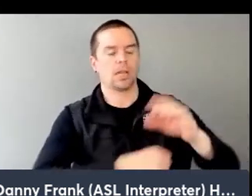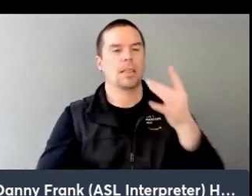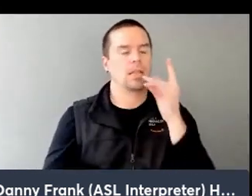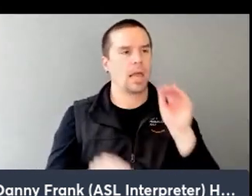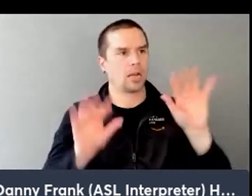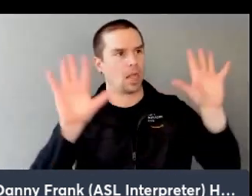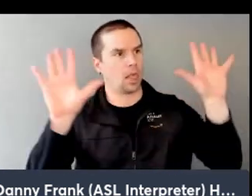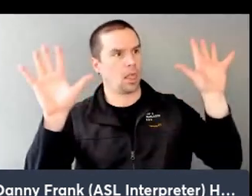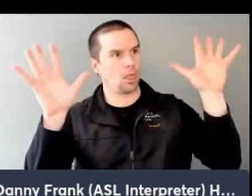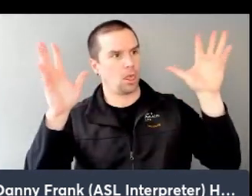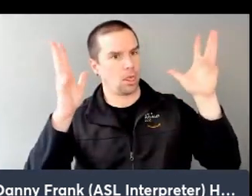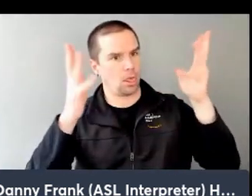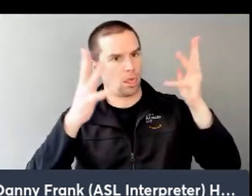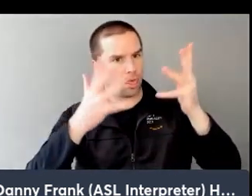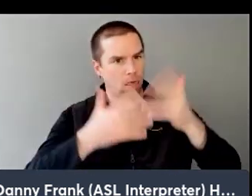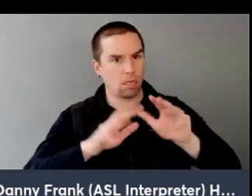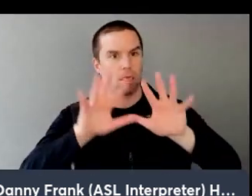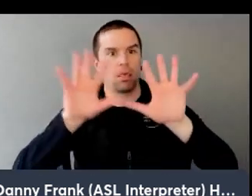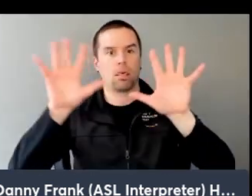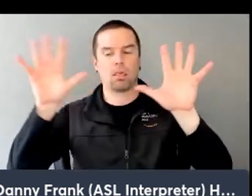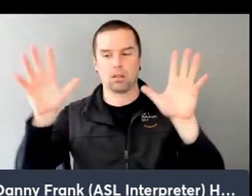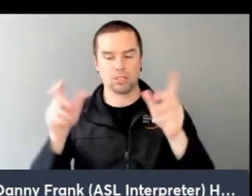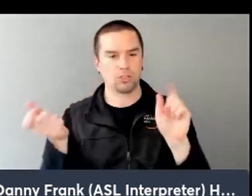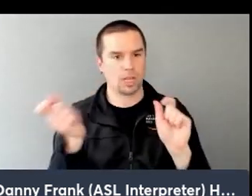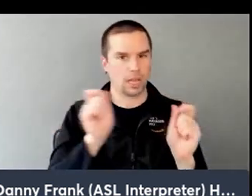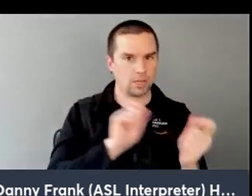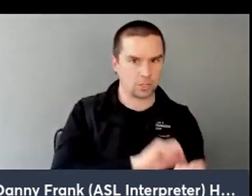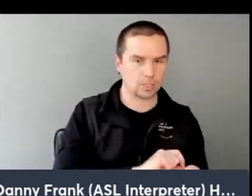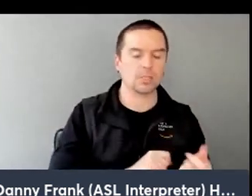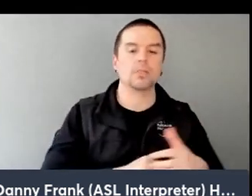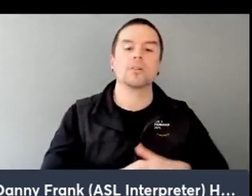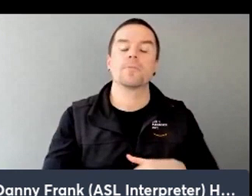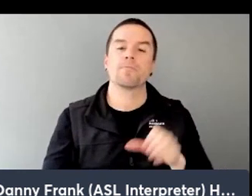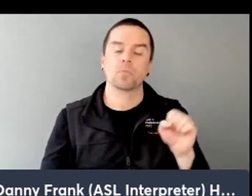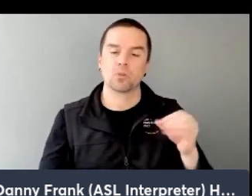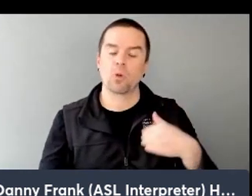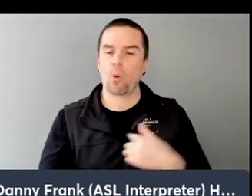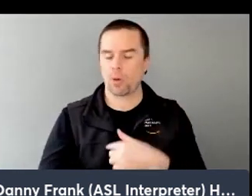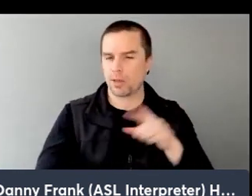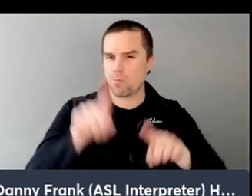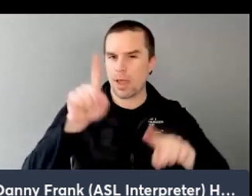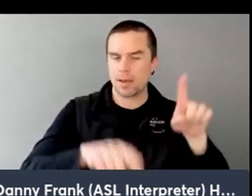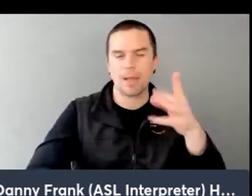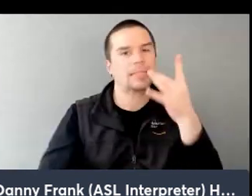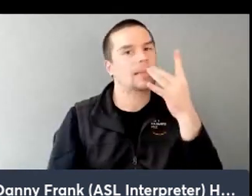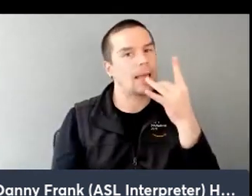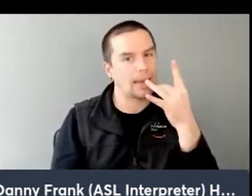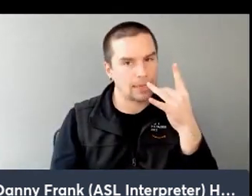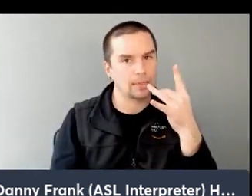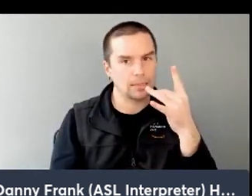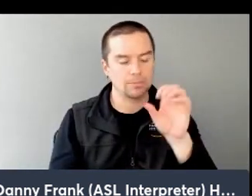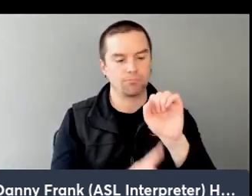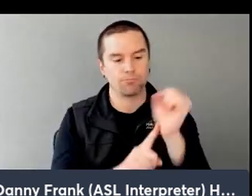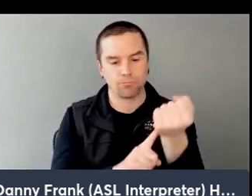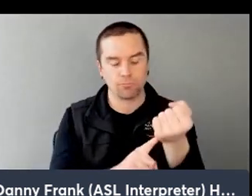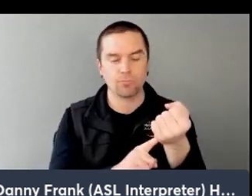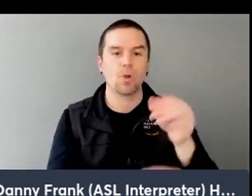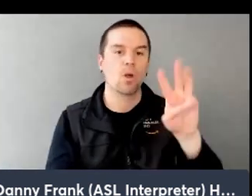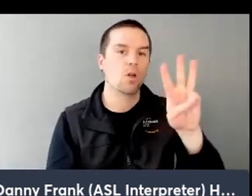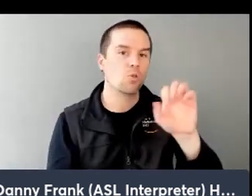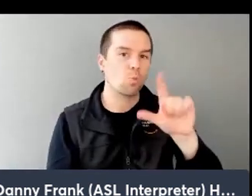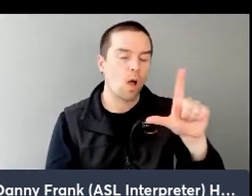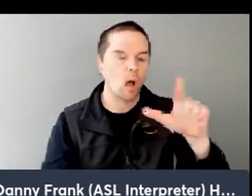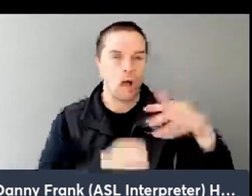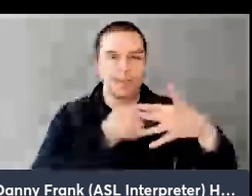different hues, the camera that was deployed in the field. So we randomized the lights. We randomized the wall textures, because it turns